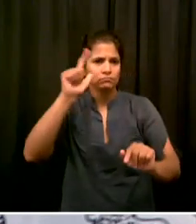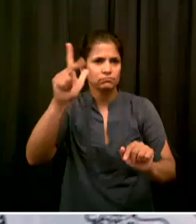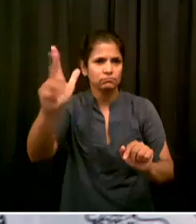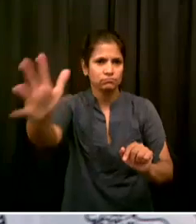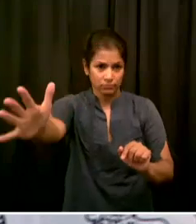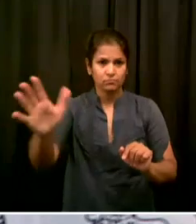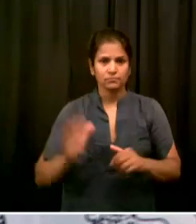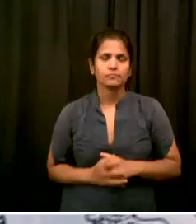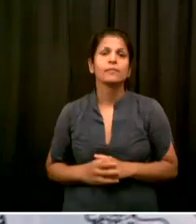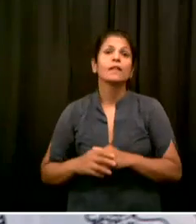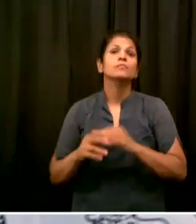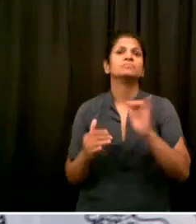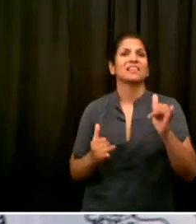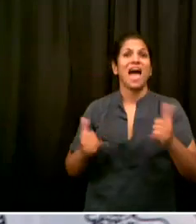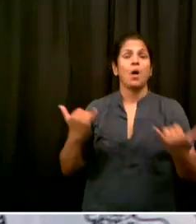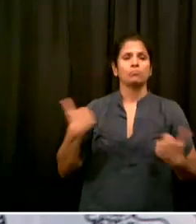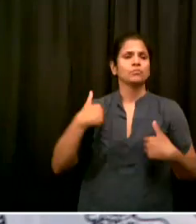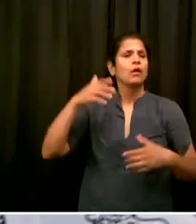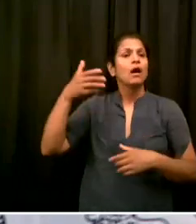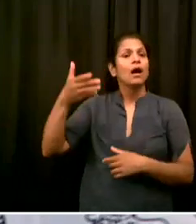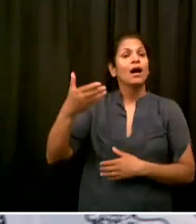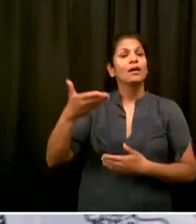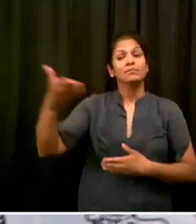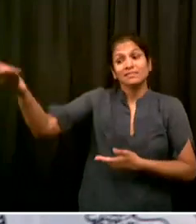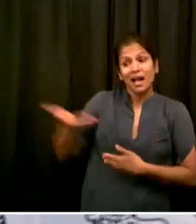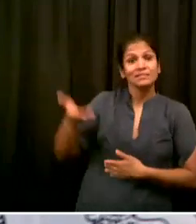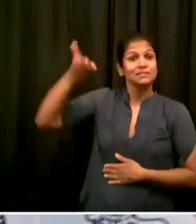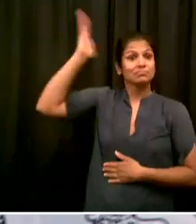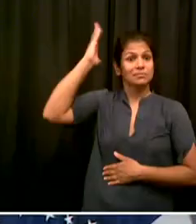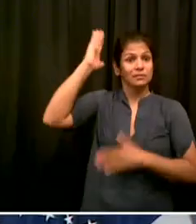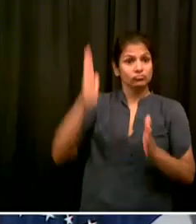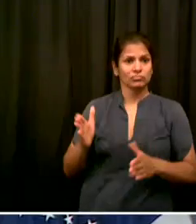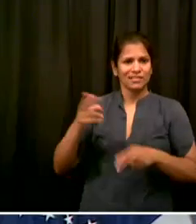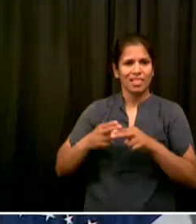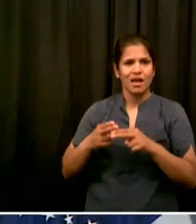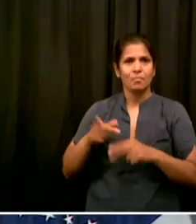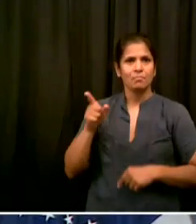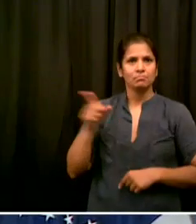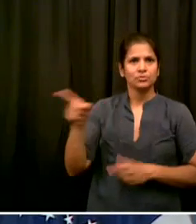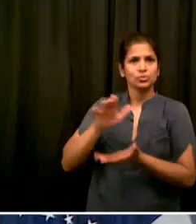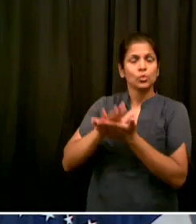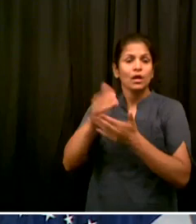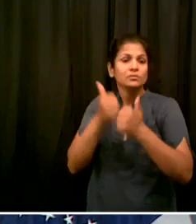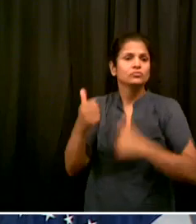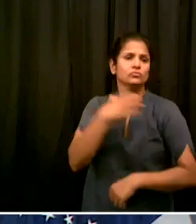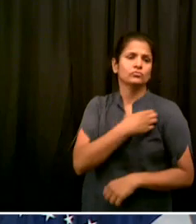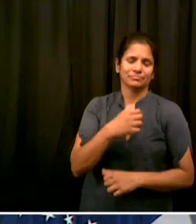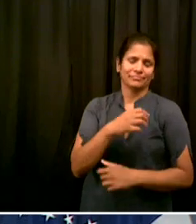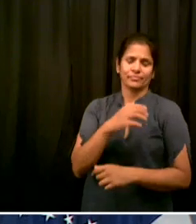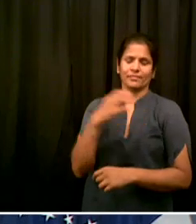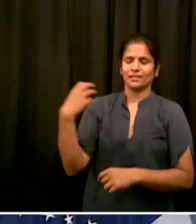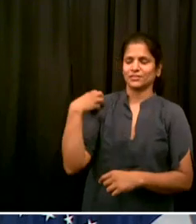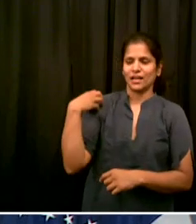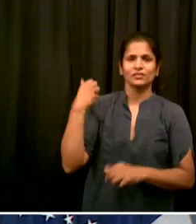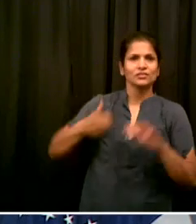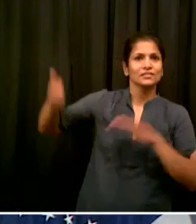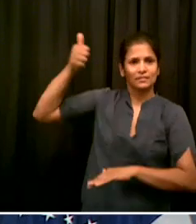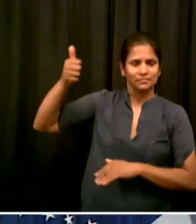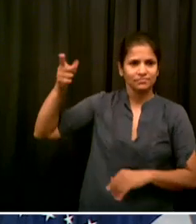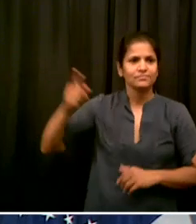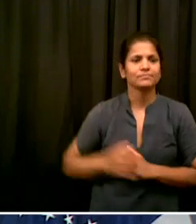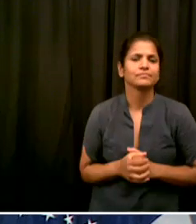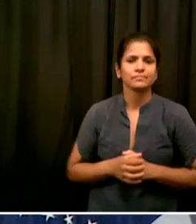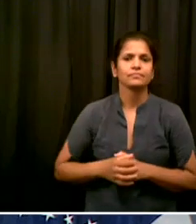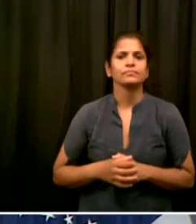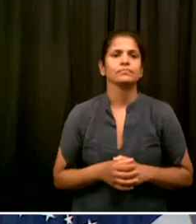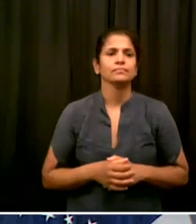persistence throughout, our Chancellor, Richard Carranza. Thank you, Mr. Mayor. This is exciting. You